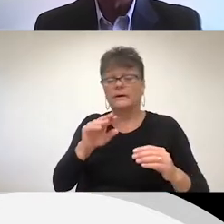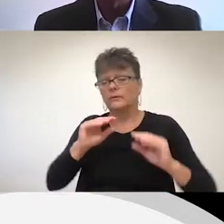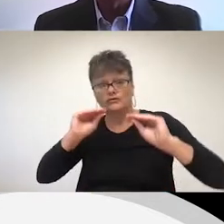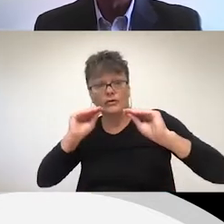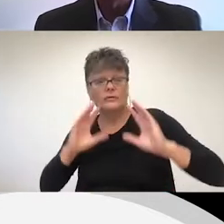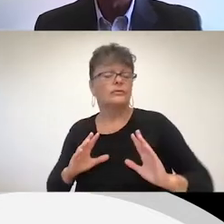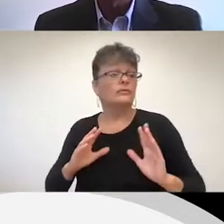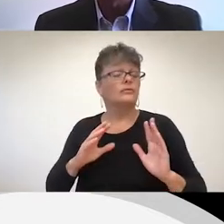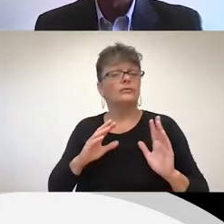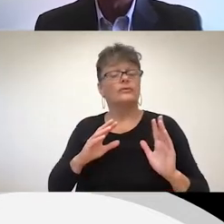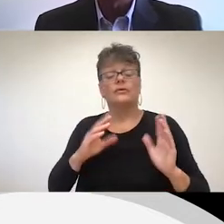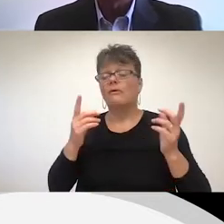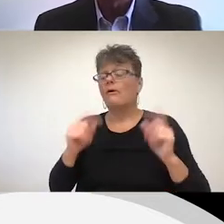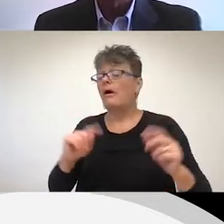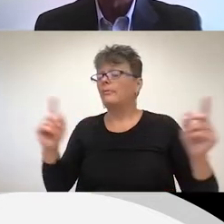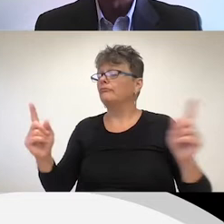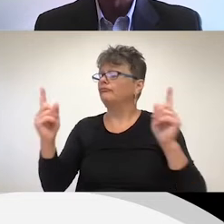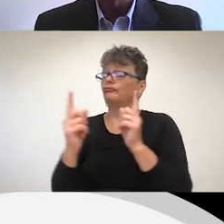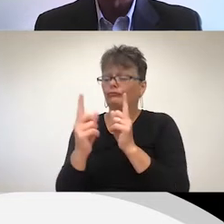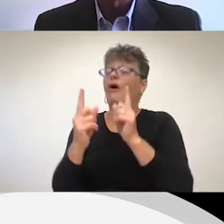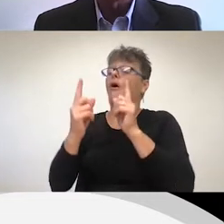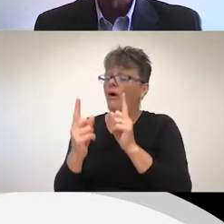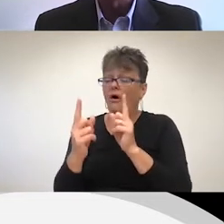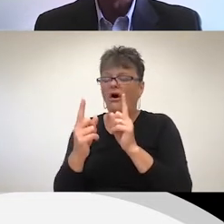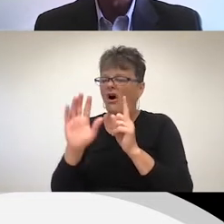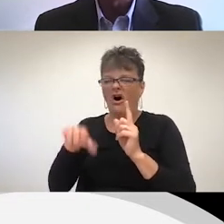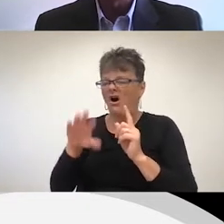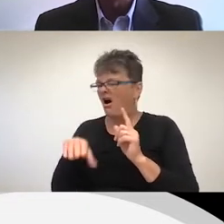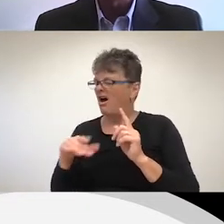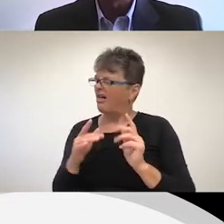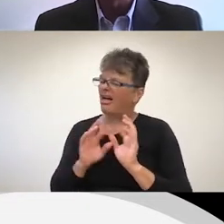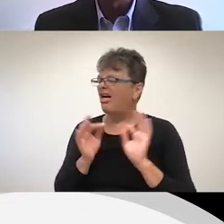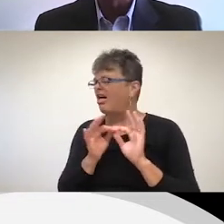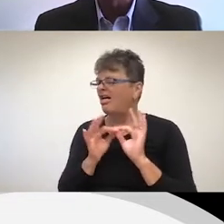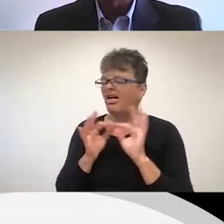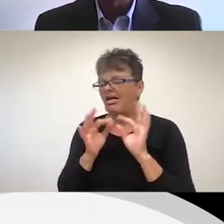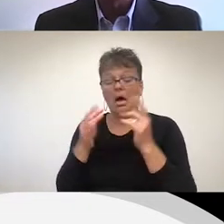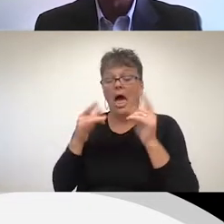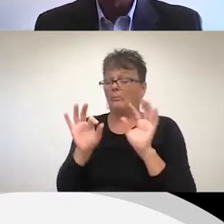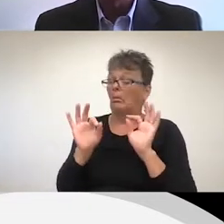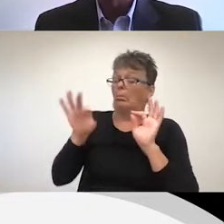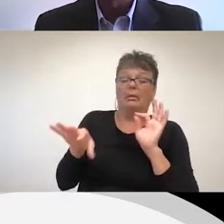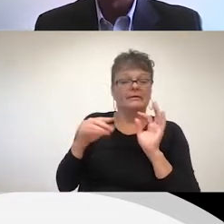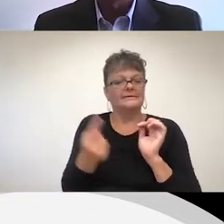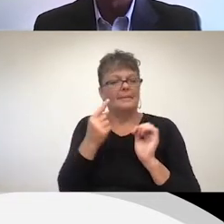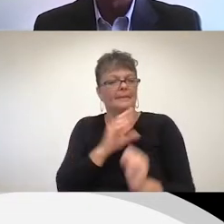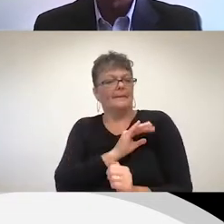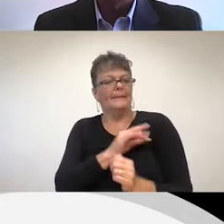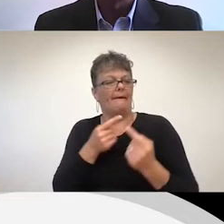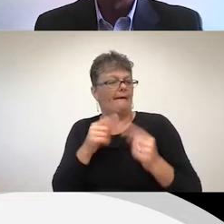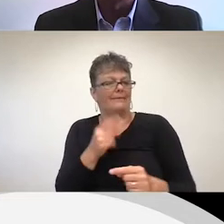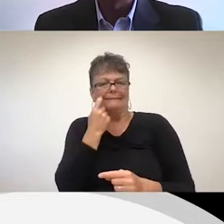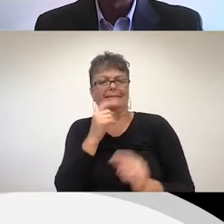passes by one another in the hallway and share an interesting anecdote about something that might have happened throughout the day in the classroom or at